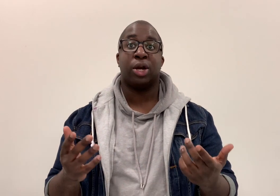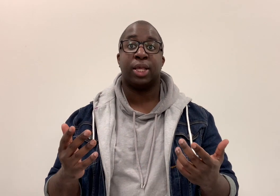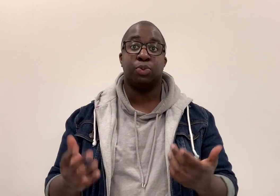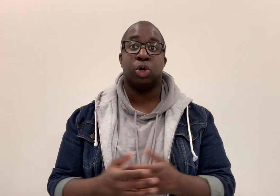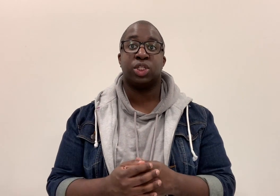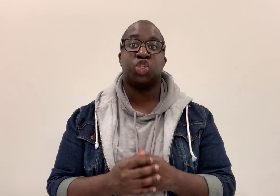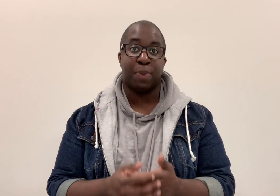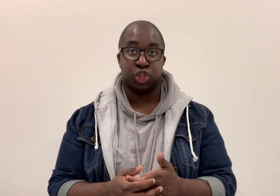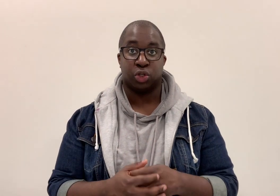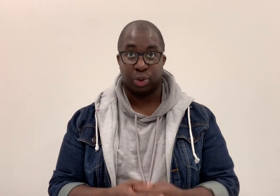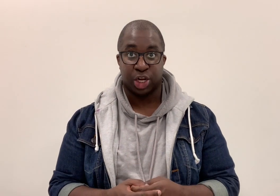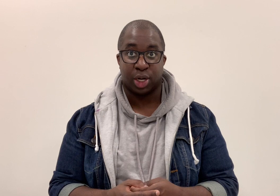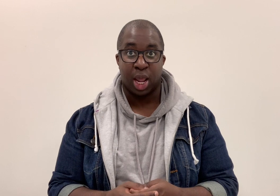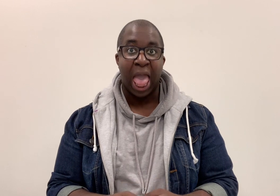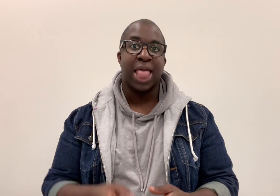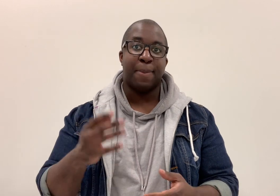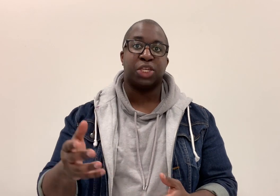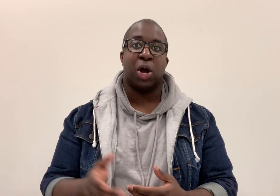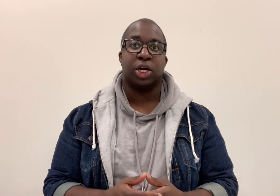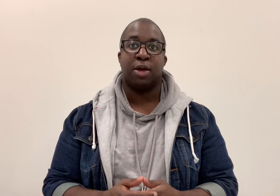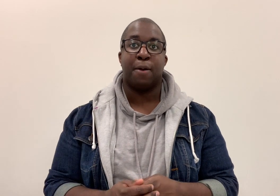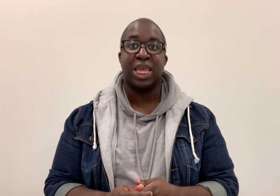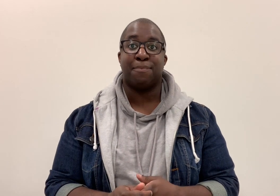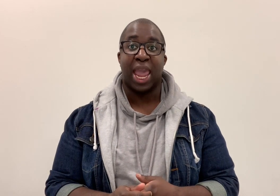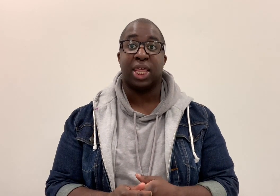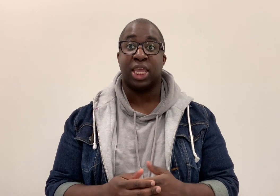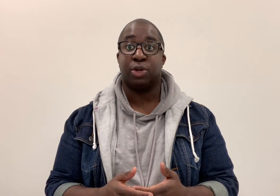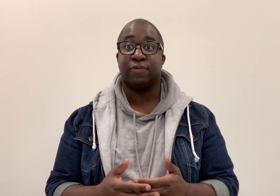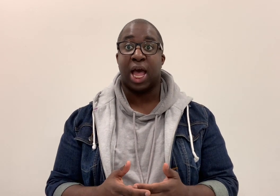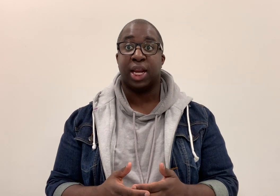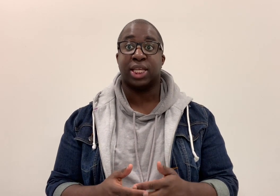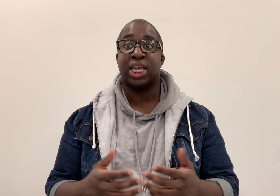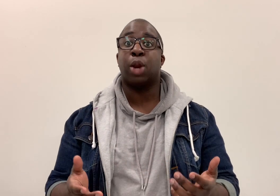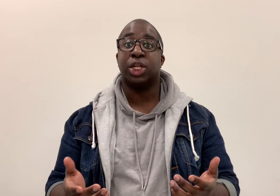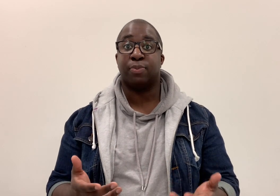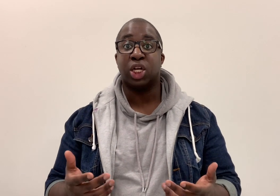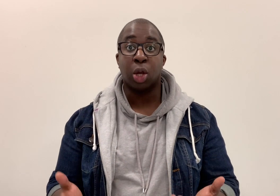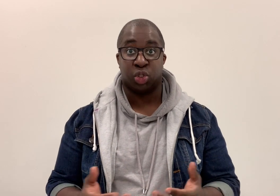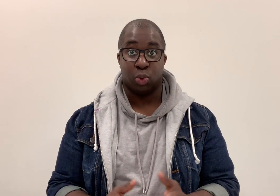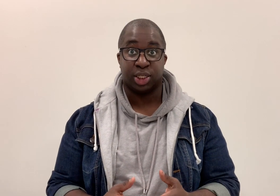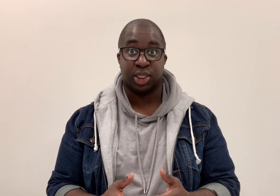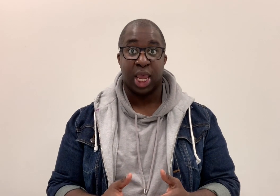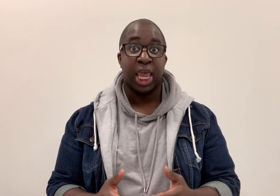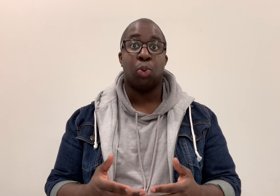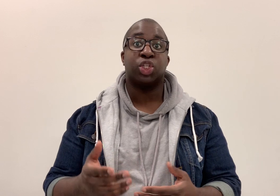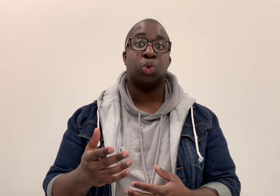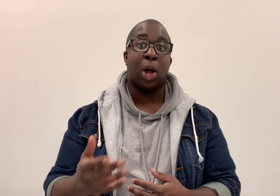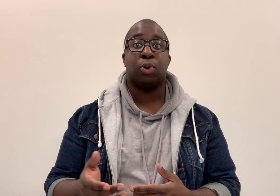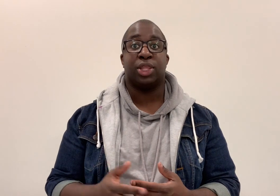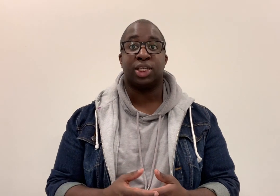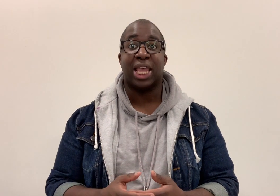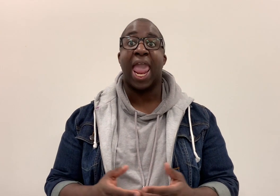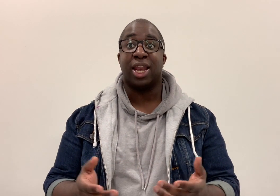We are his most special creation. The best part about being made in the image of God is that God wants to be close to us. He wants